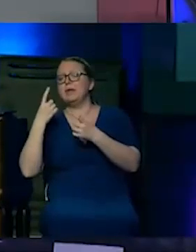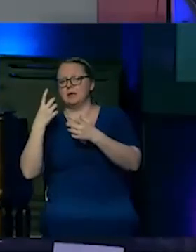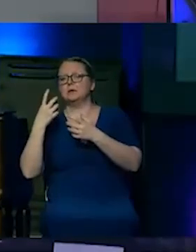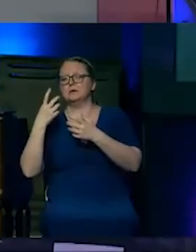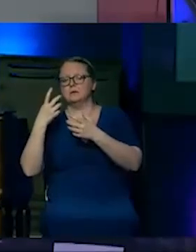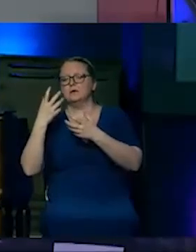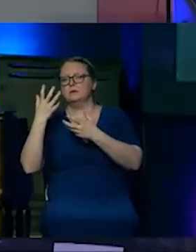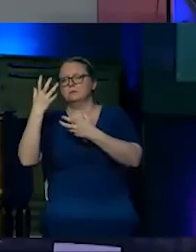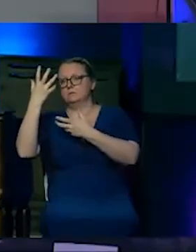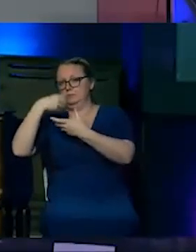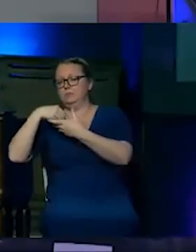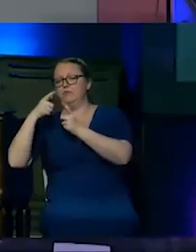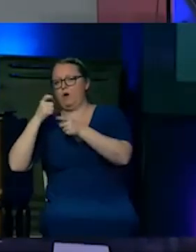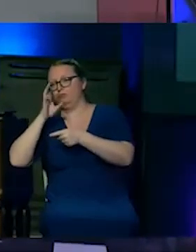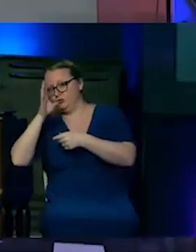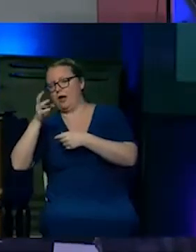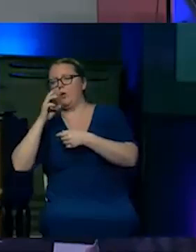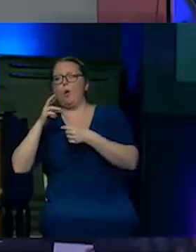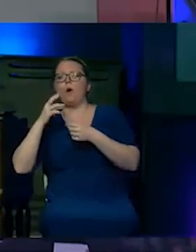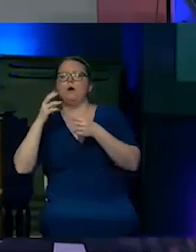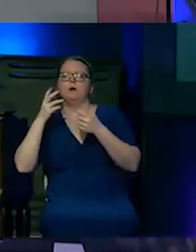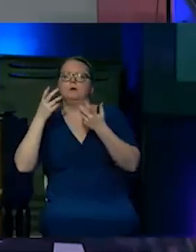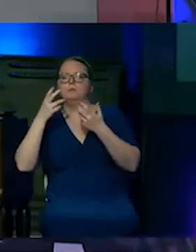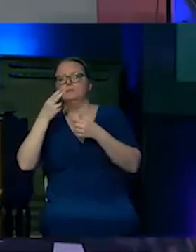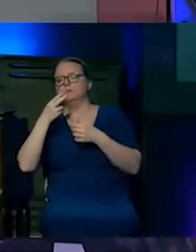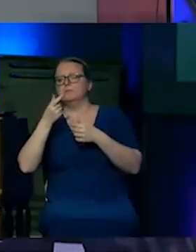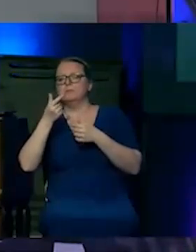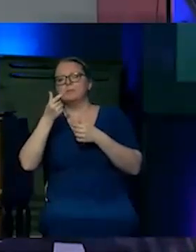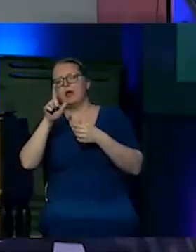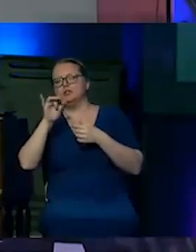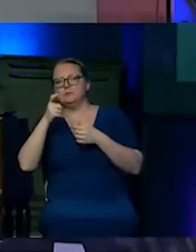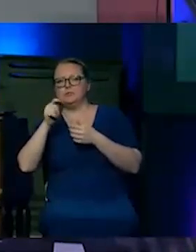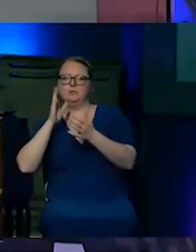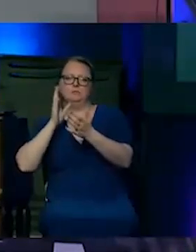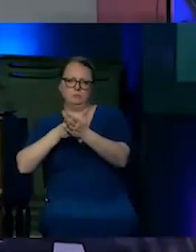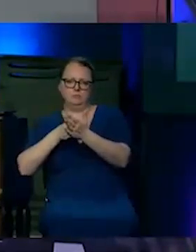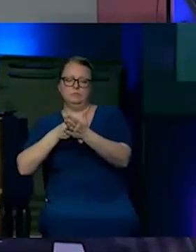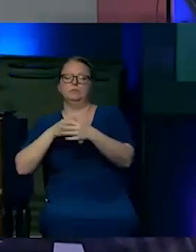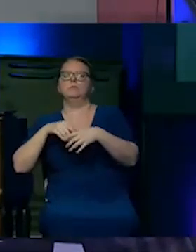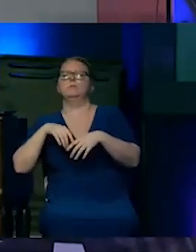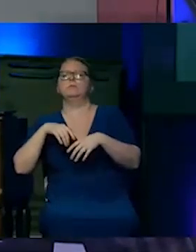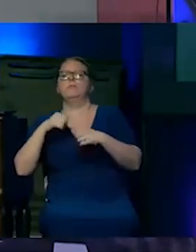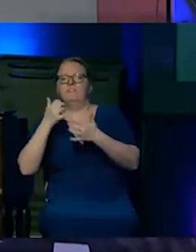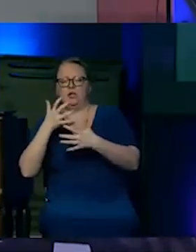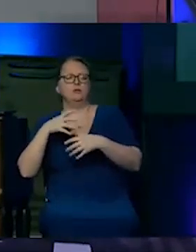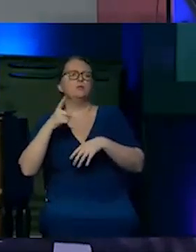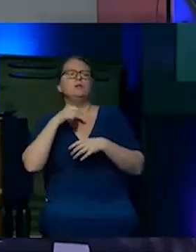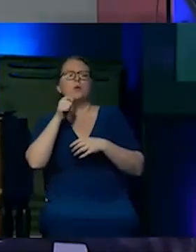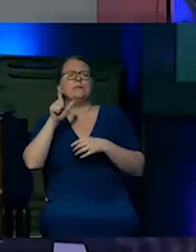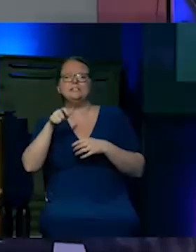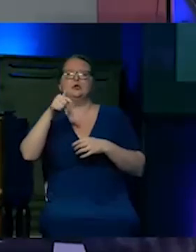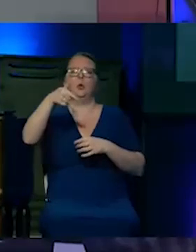and homophobic individuals or institutions which have imbued it with that meaning. Subsequently, we don't need to